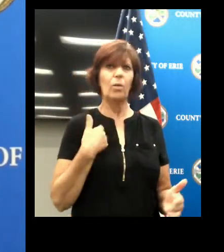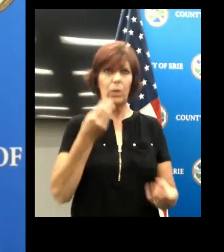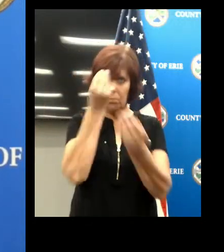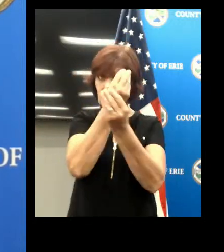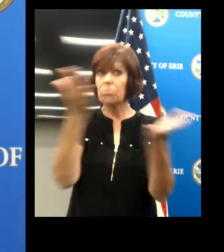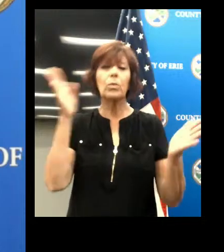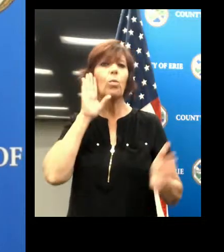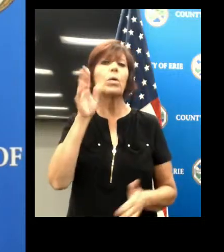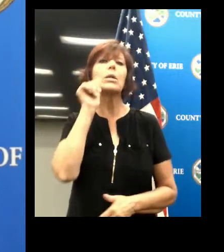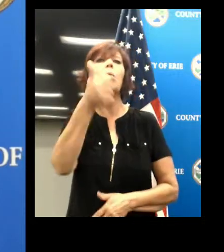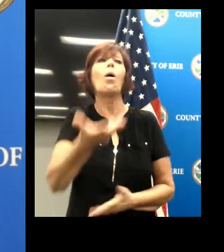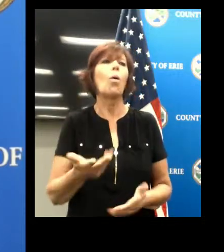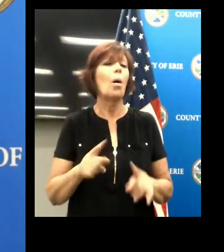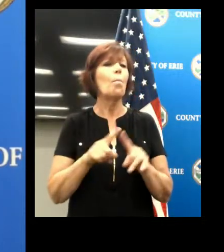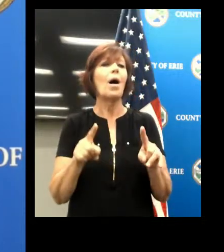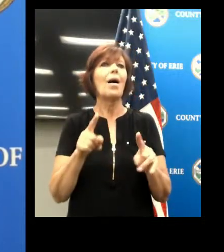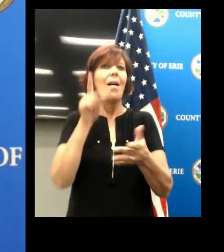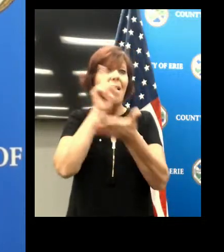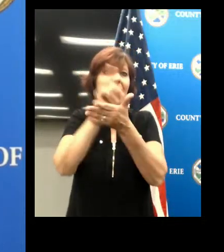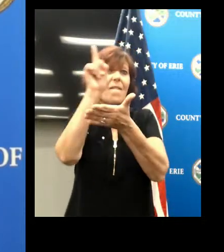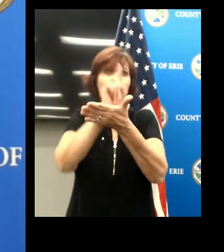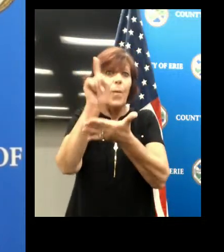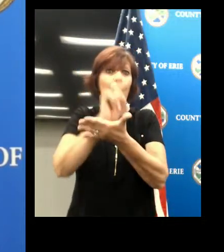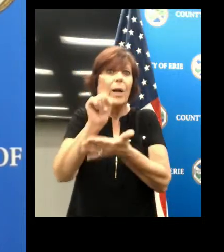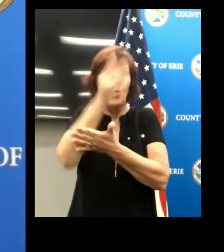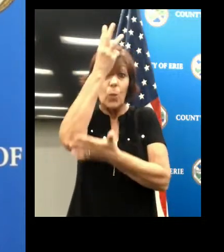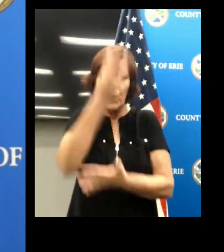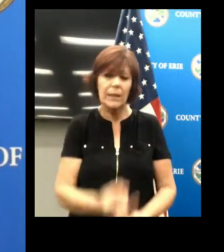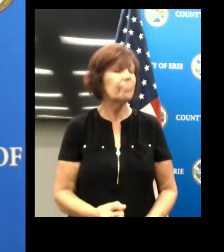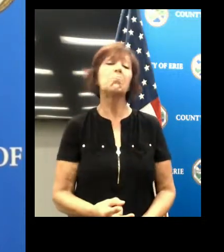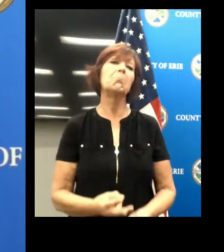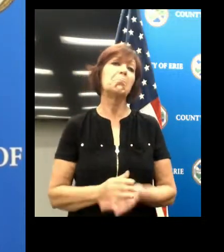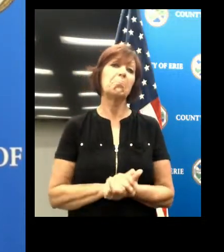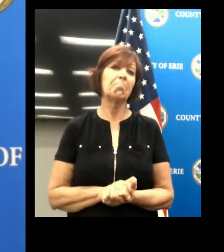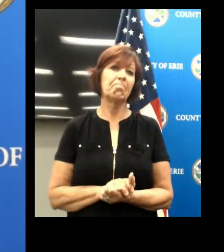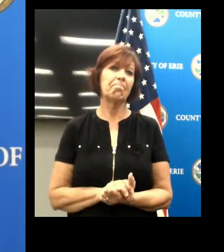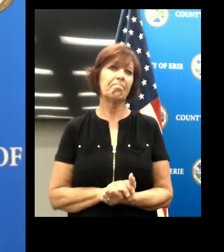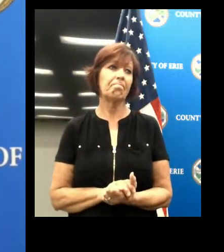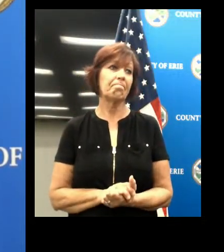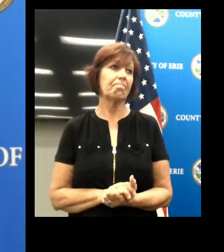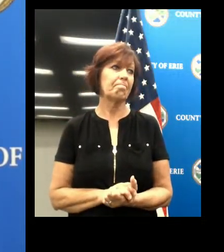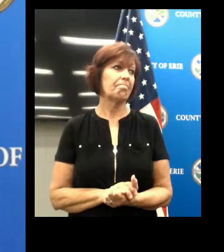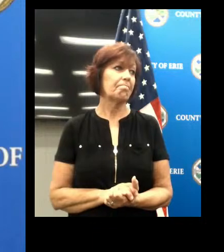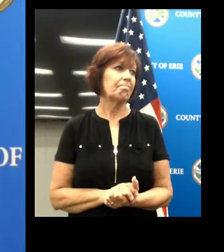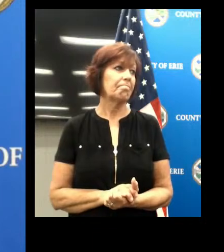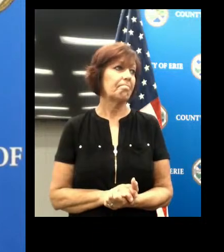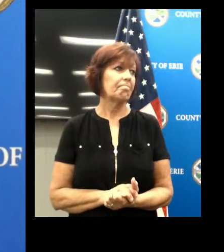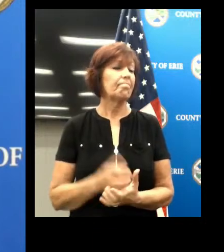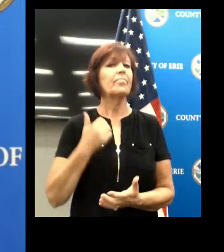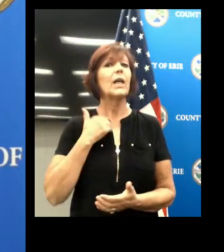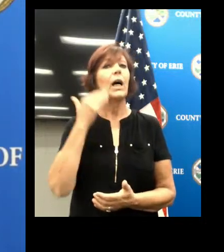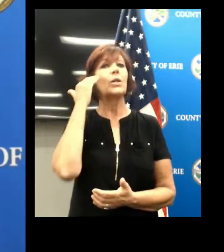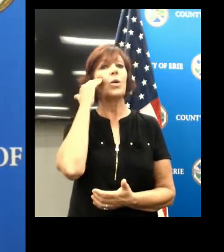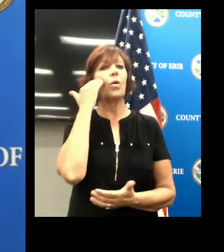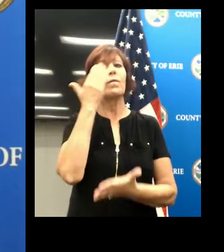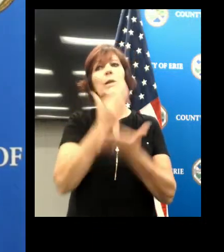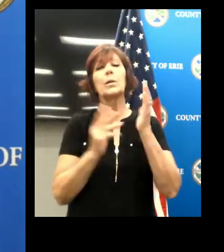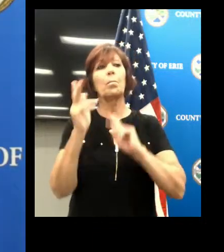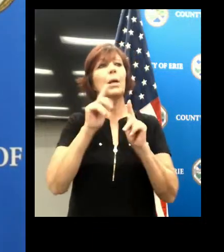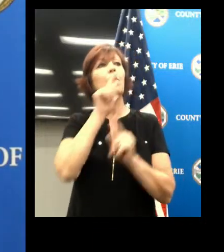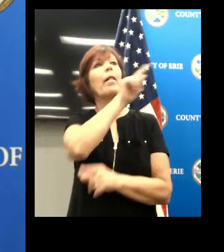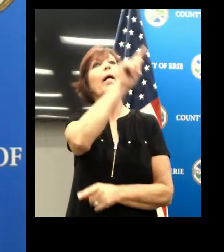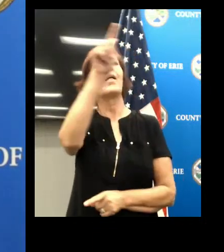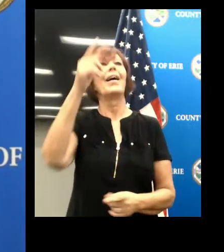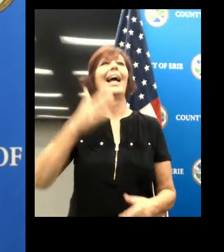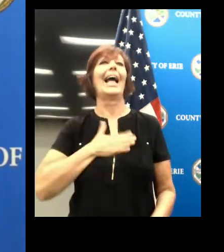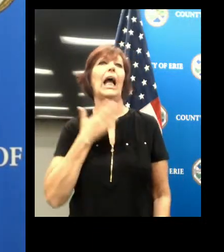press conference tomorrow. But we're not necessarily staying and saying we're going to have a press conference every Wednesday at 2:30, which I know for some people out there, they're very